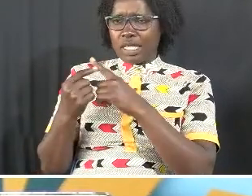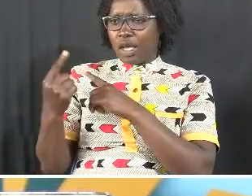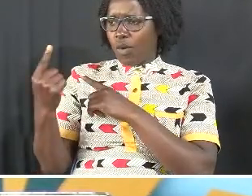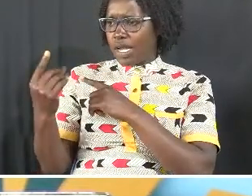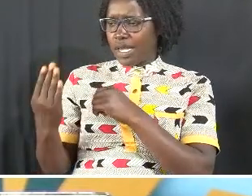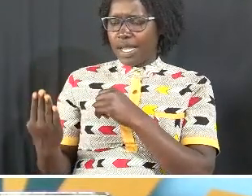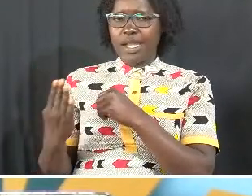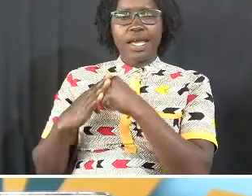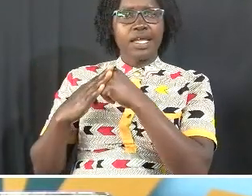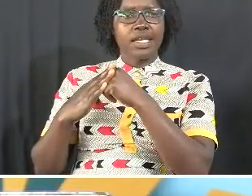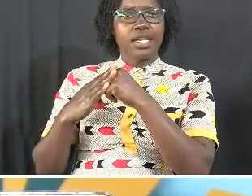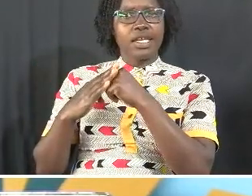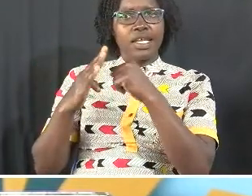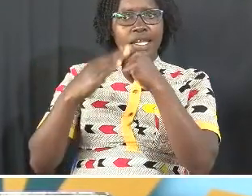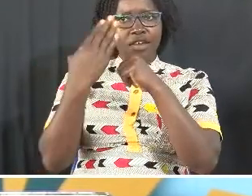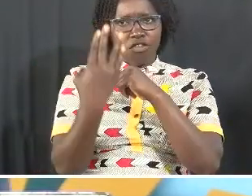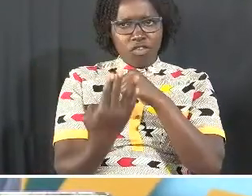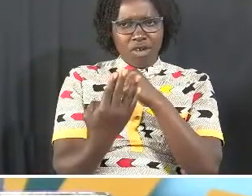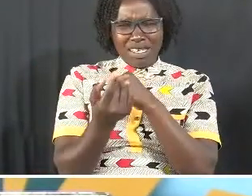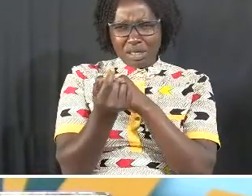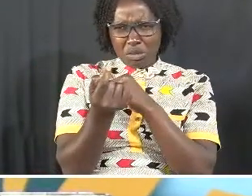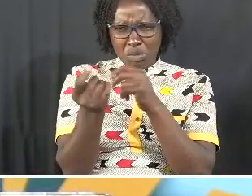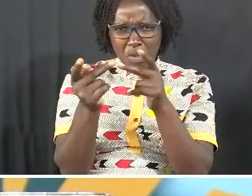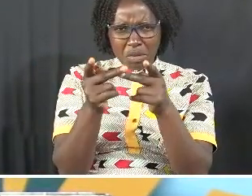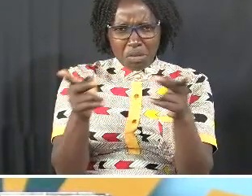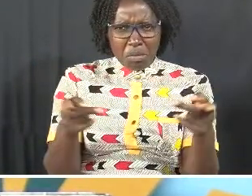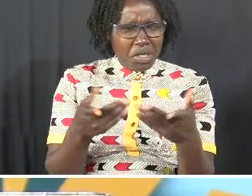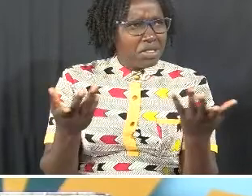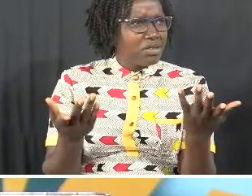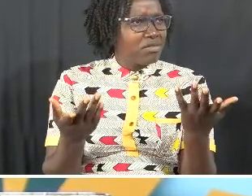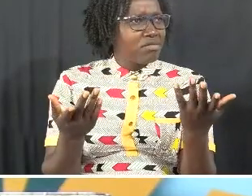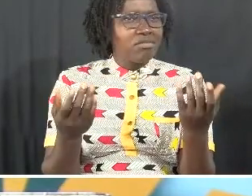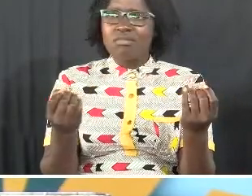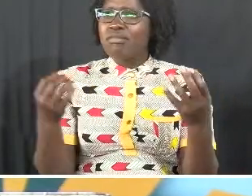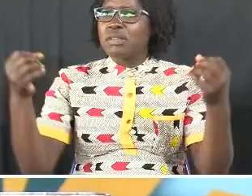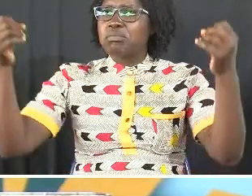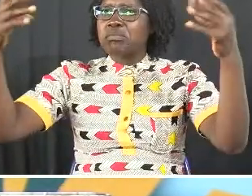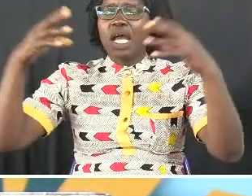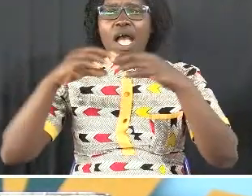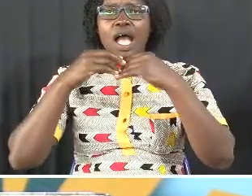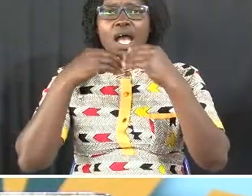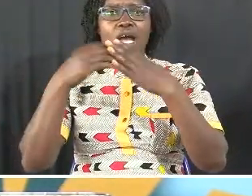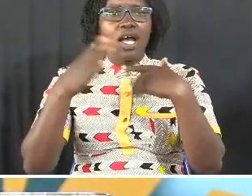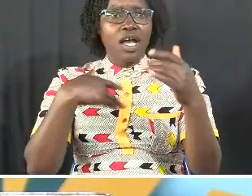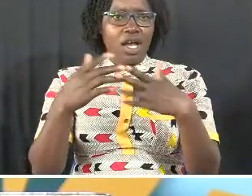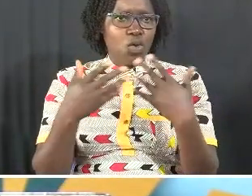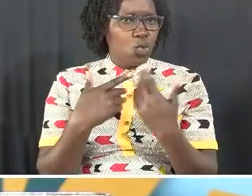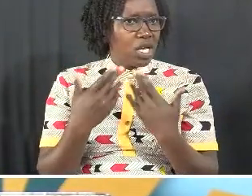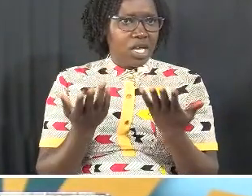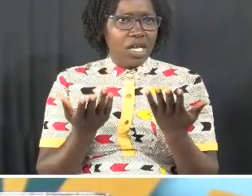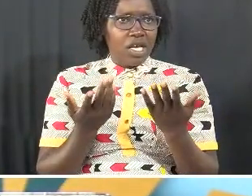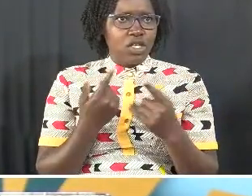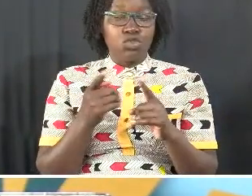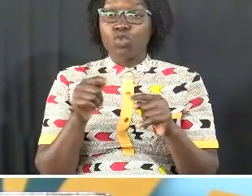1994, it was a small place and there were no tall buildings here. So I easily missed my way even